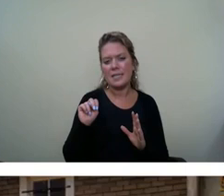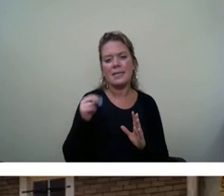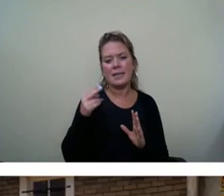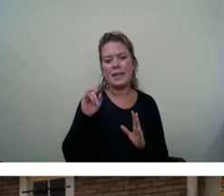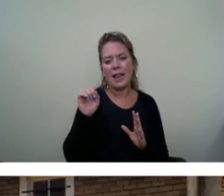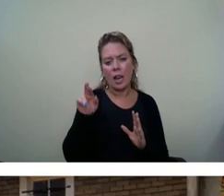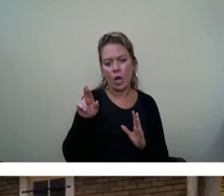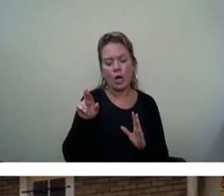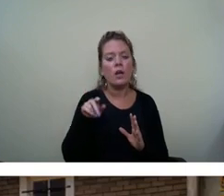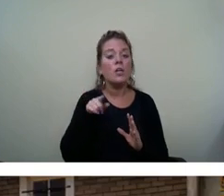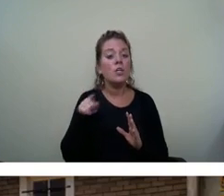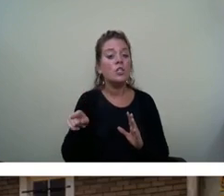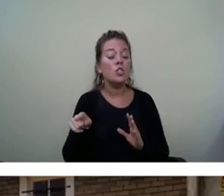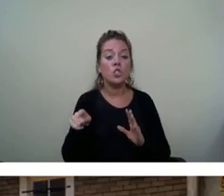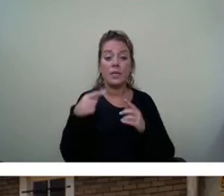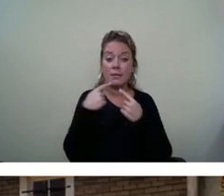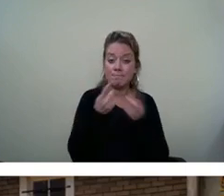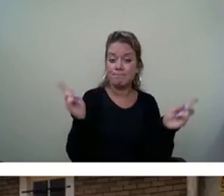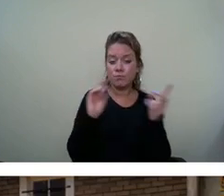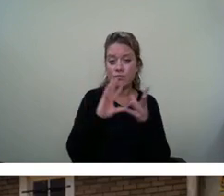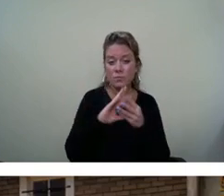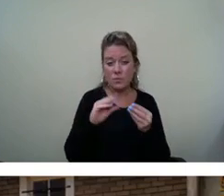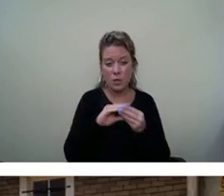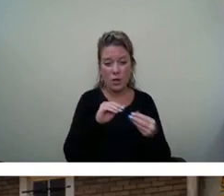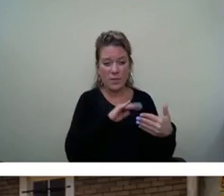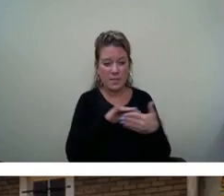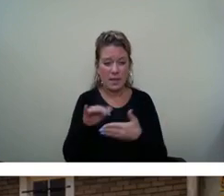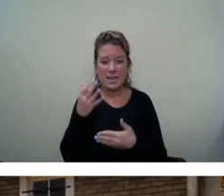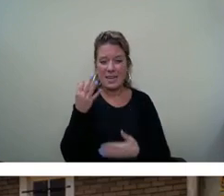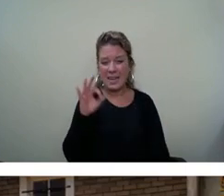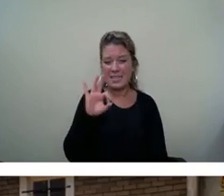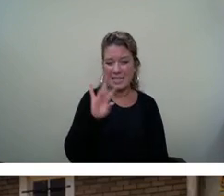Associated Press, and she broke the story of this study in